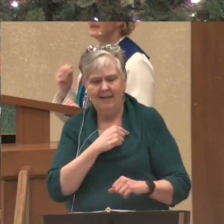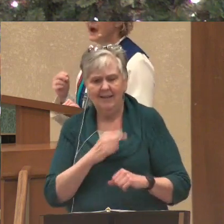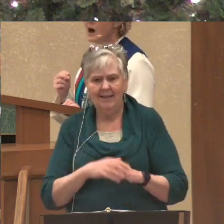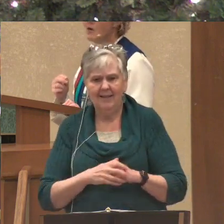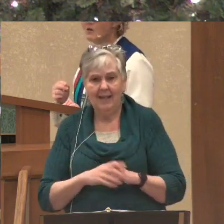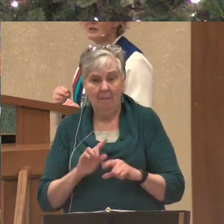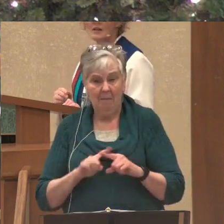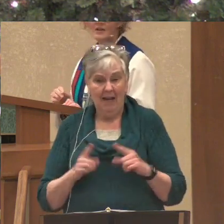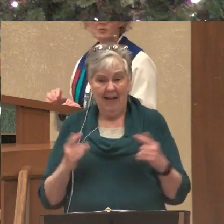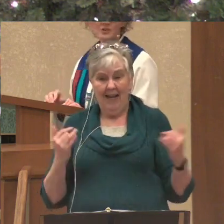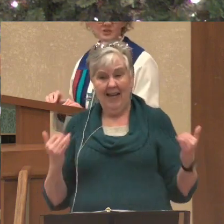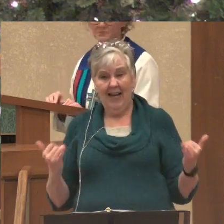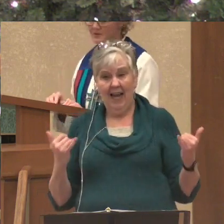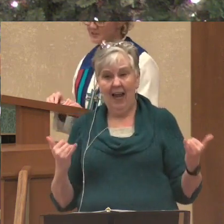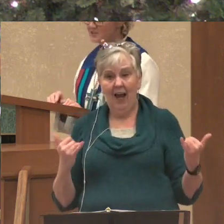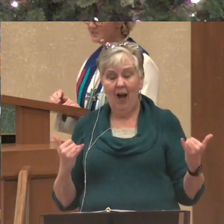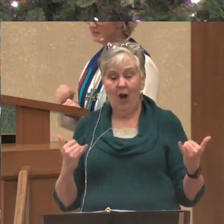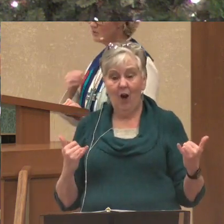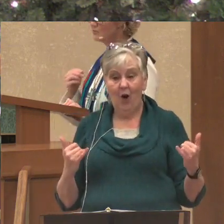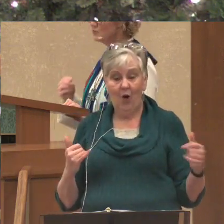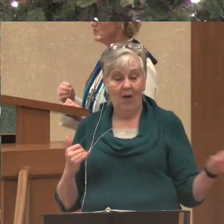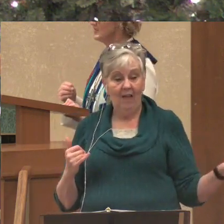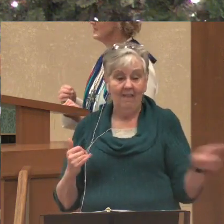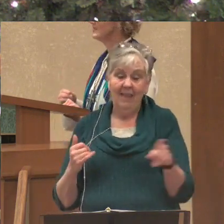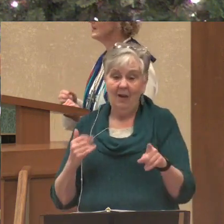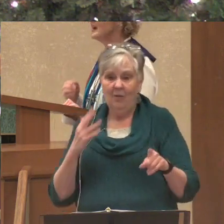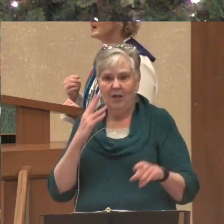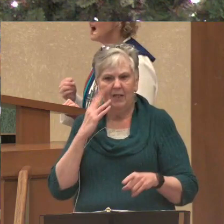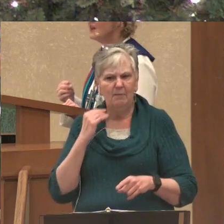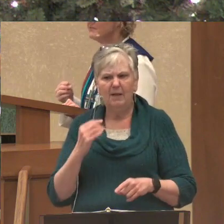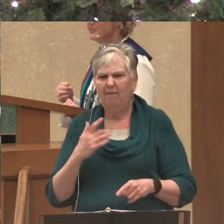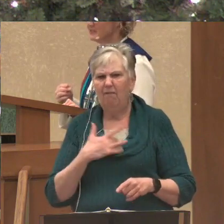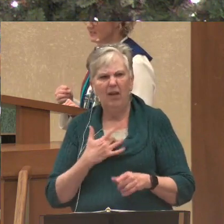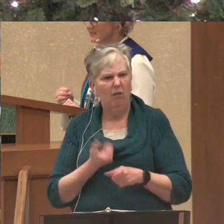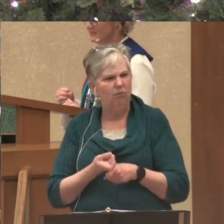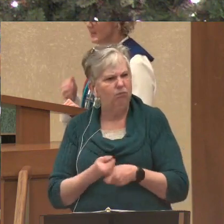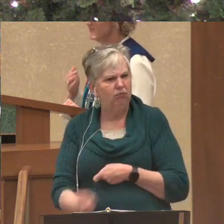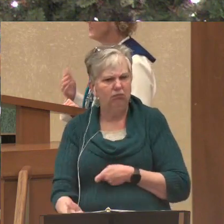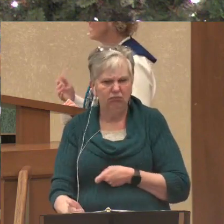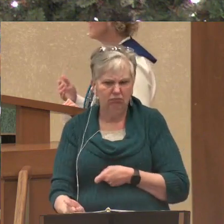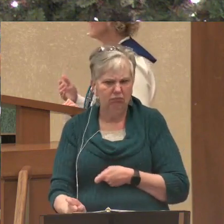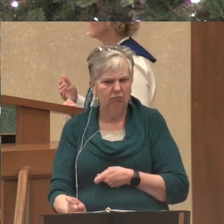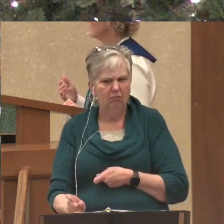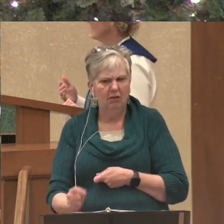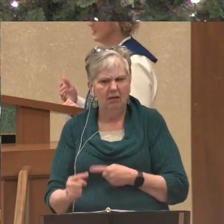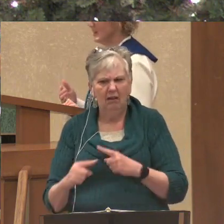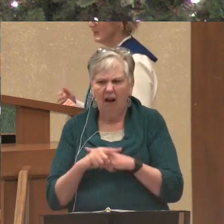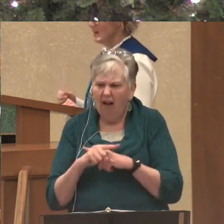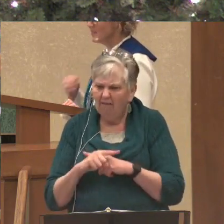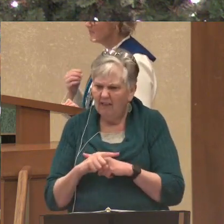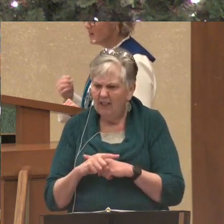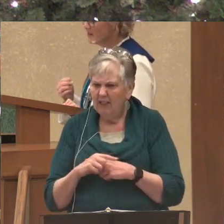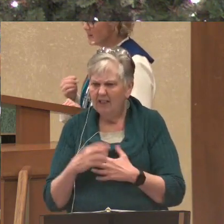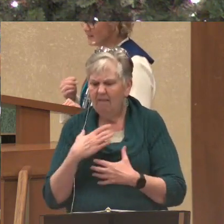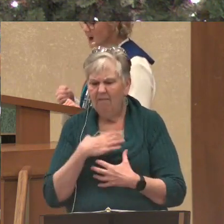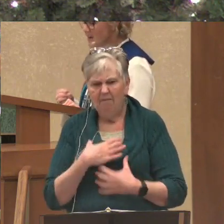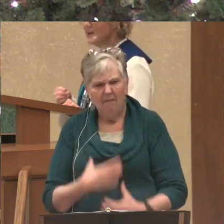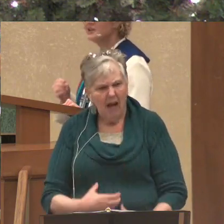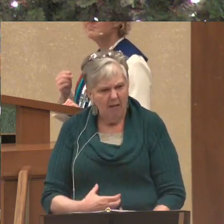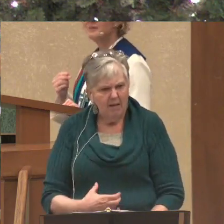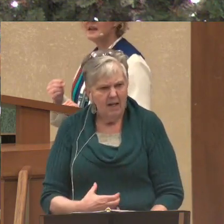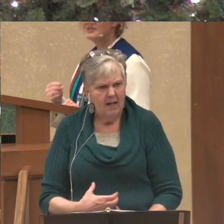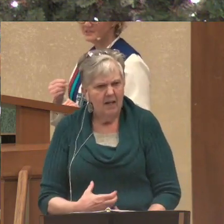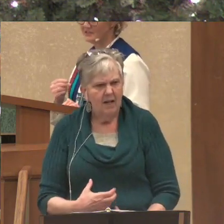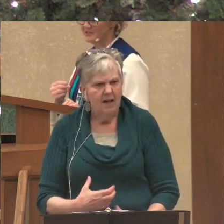But now they were experiencing ruin, conflict, and famine. They felt like God